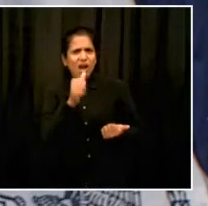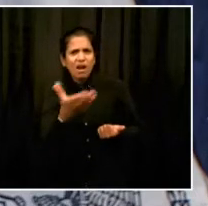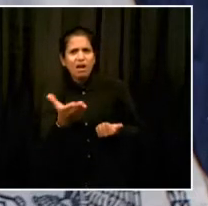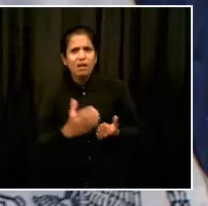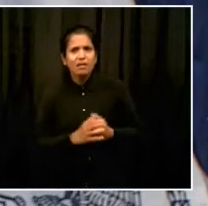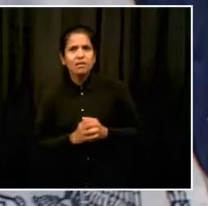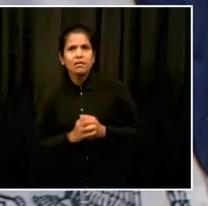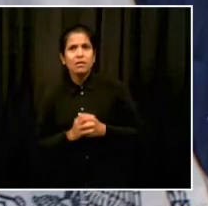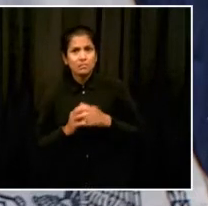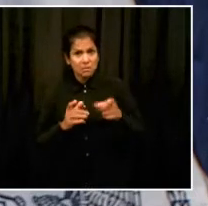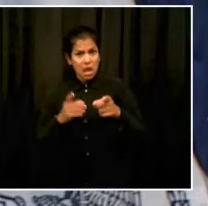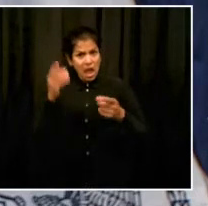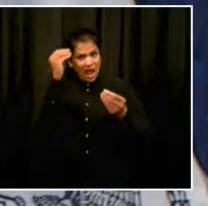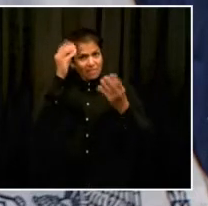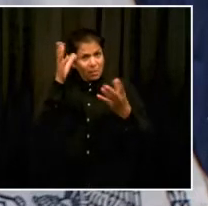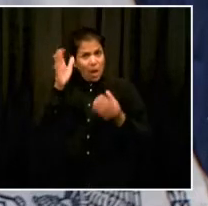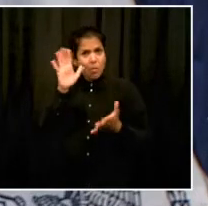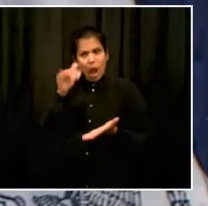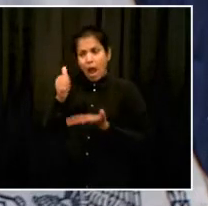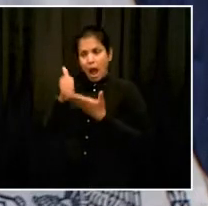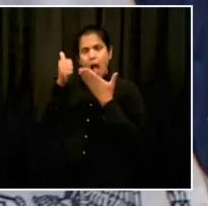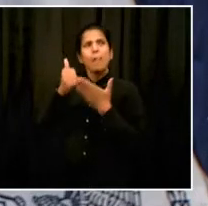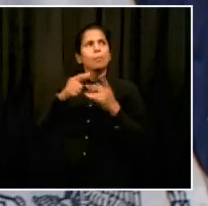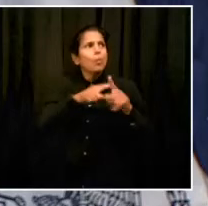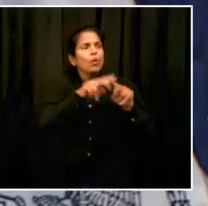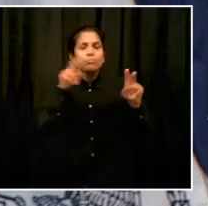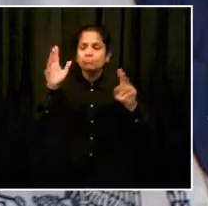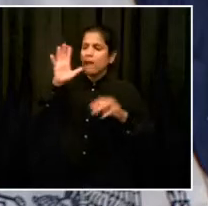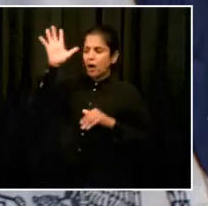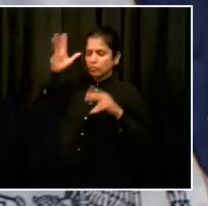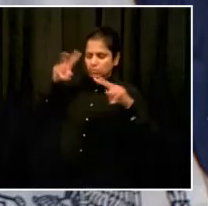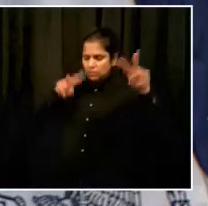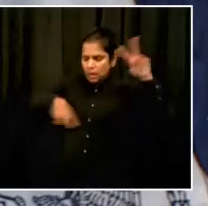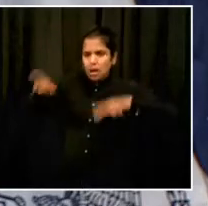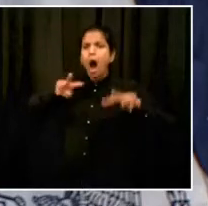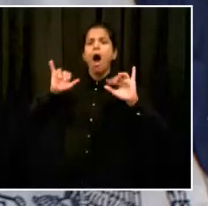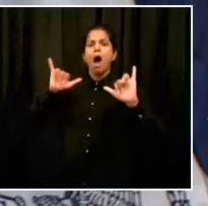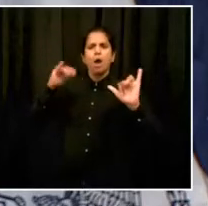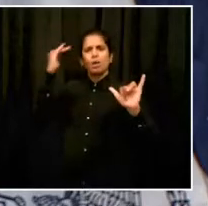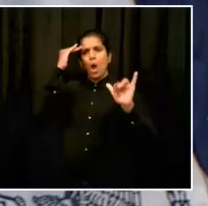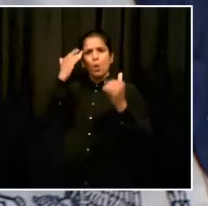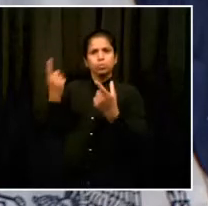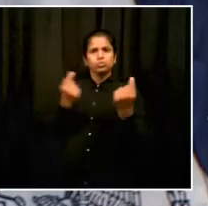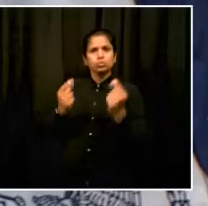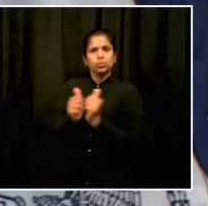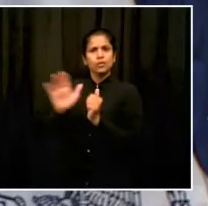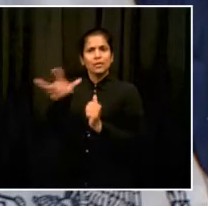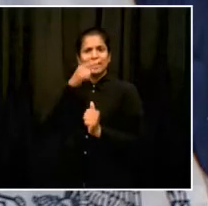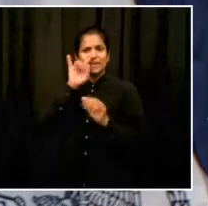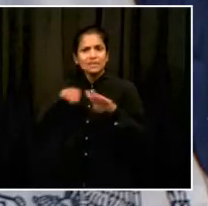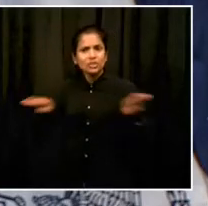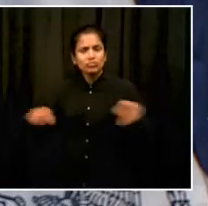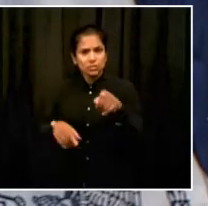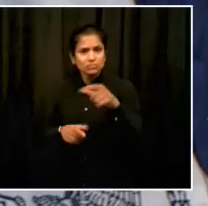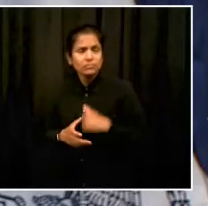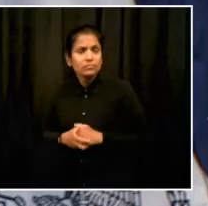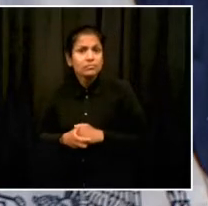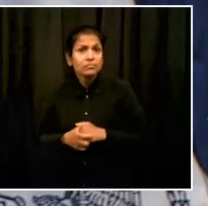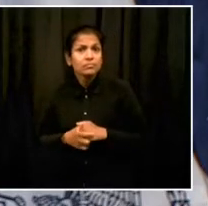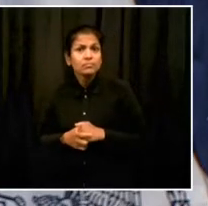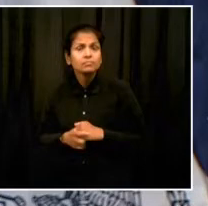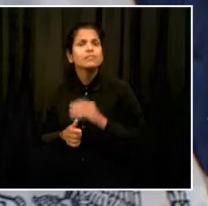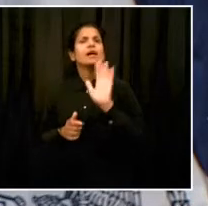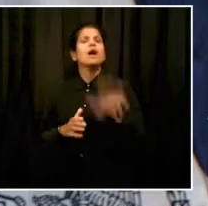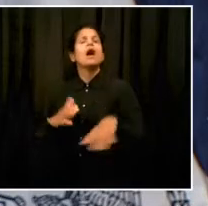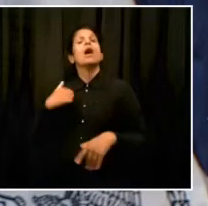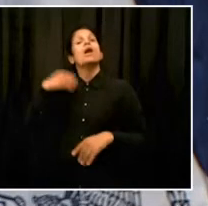look, we've said very clearly about our school system, our public school system, we're going to be very transparent when there are cases. I